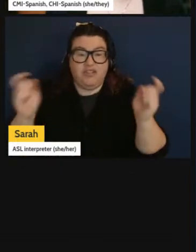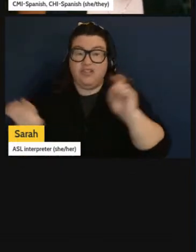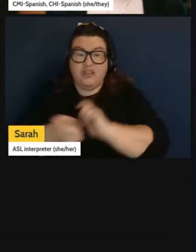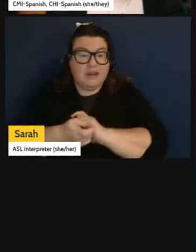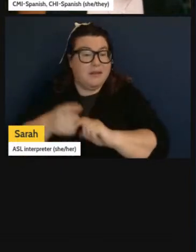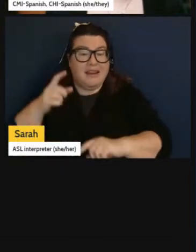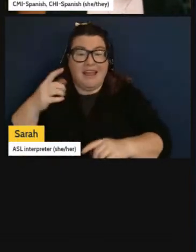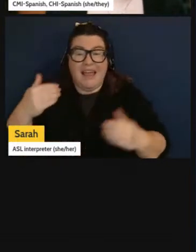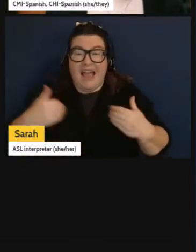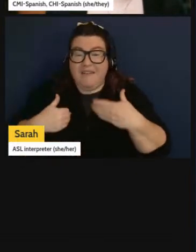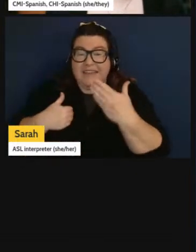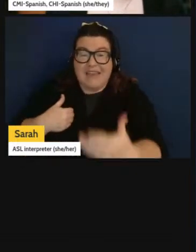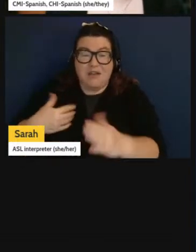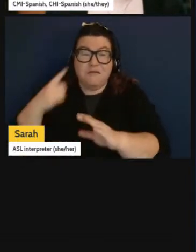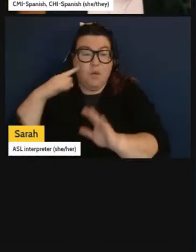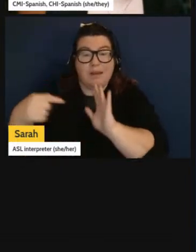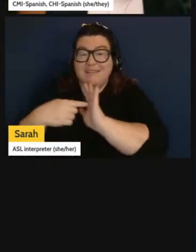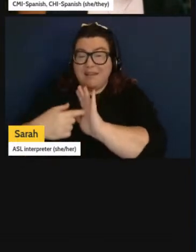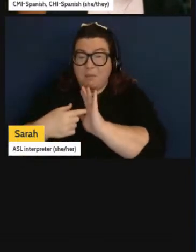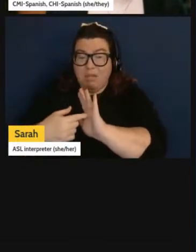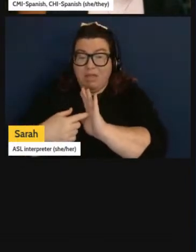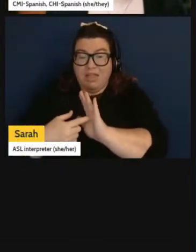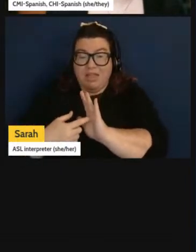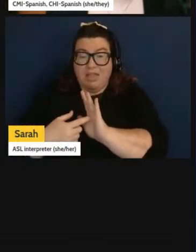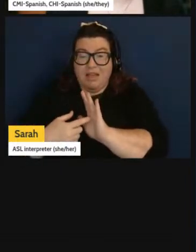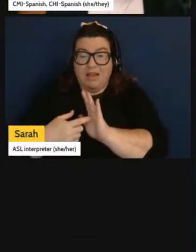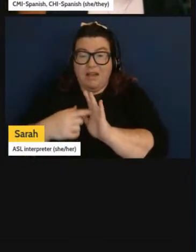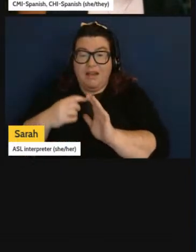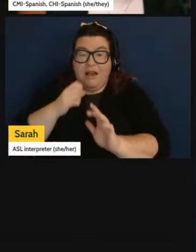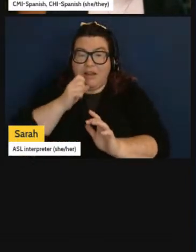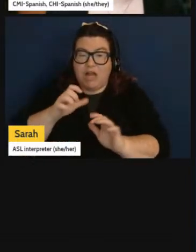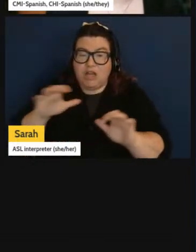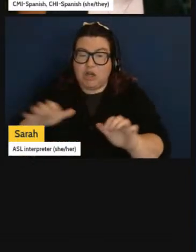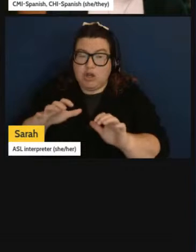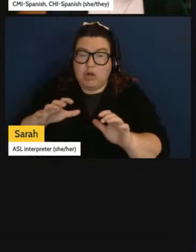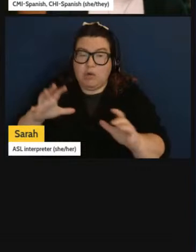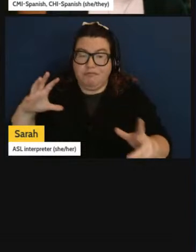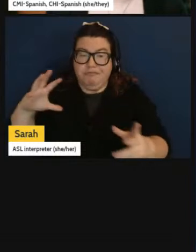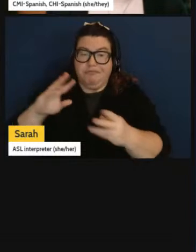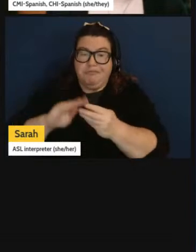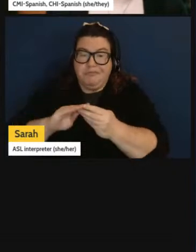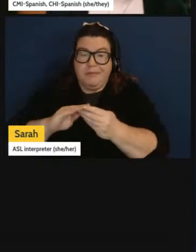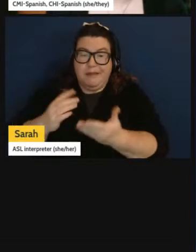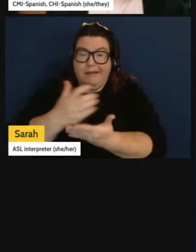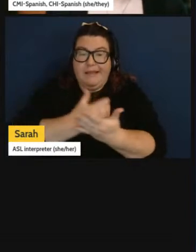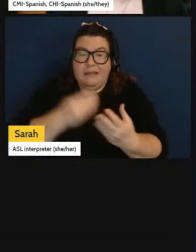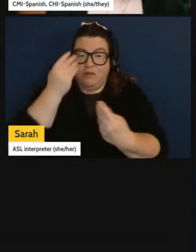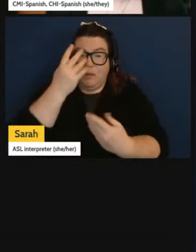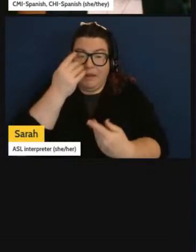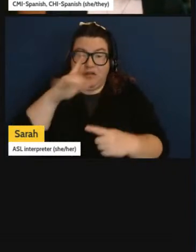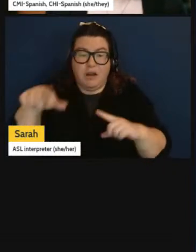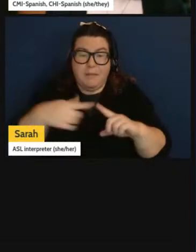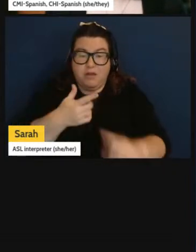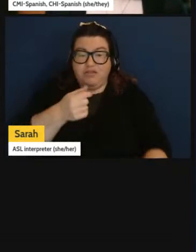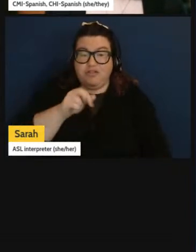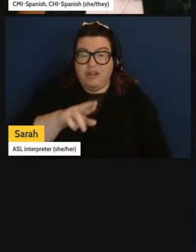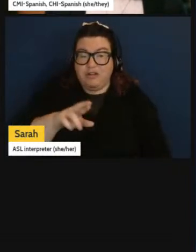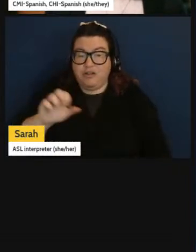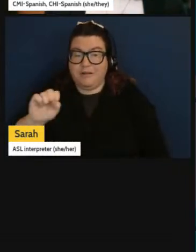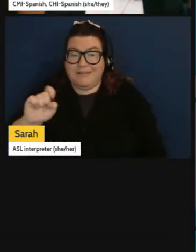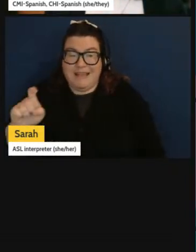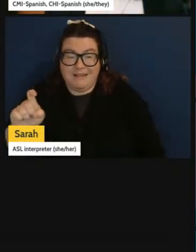it here just as an example of how not to do demographic information when it comes to gender and sex.